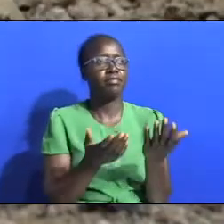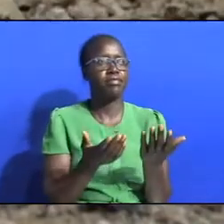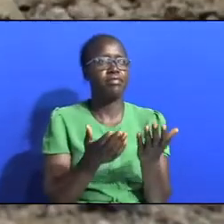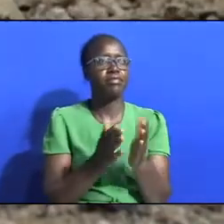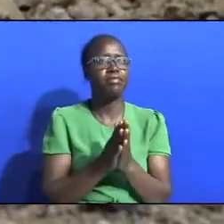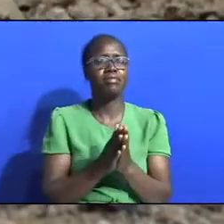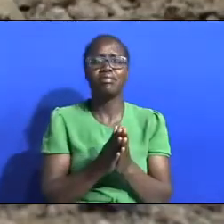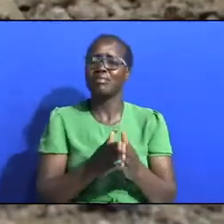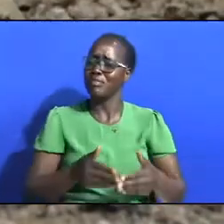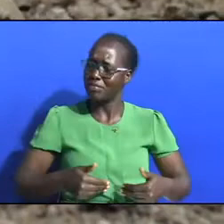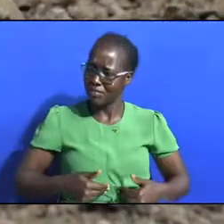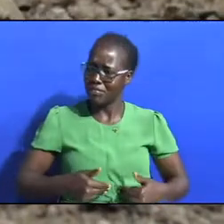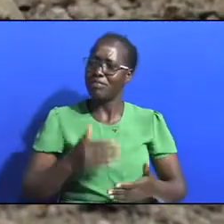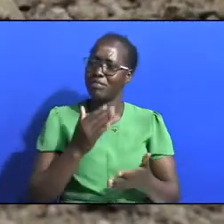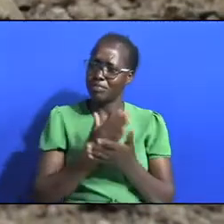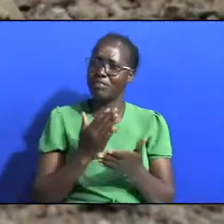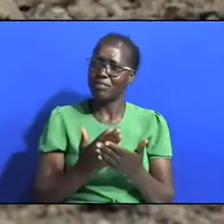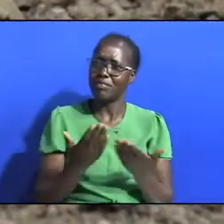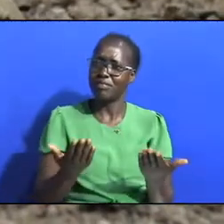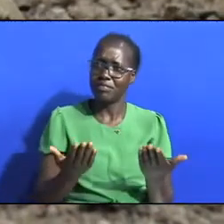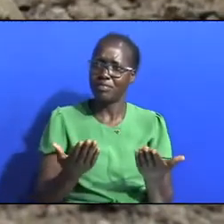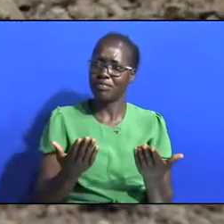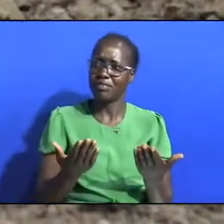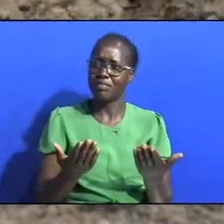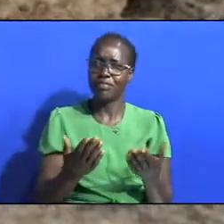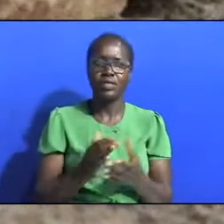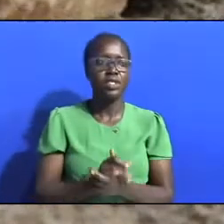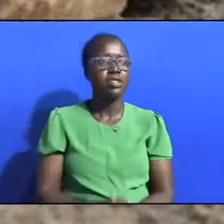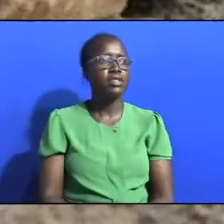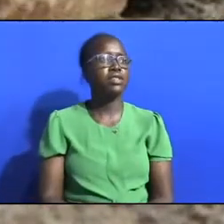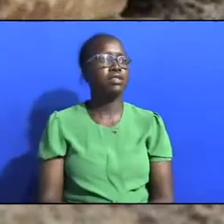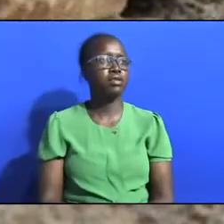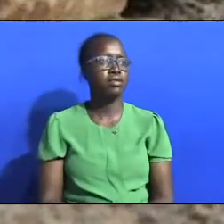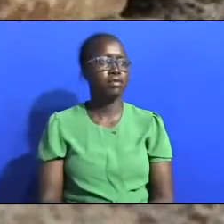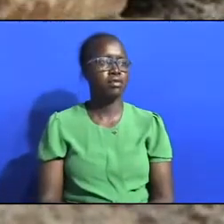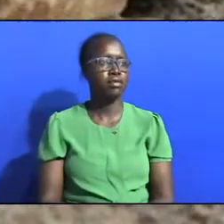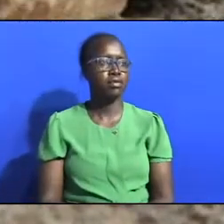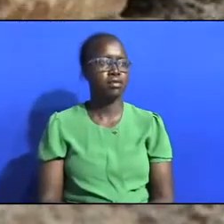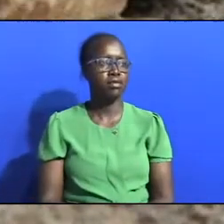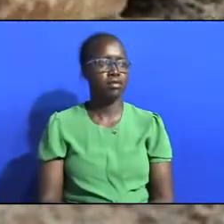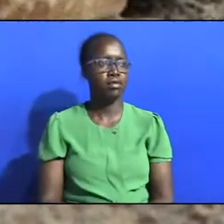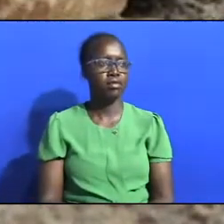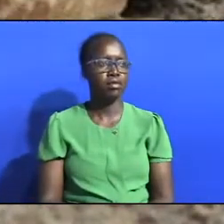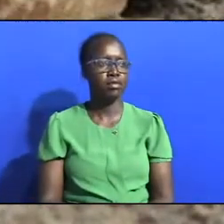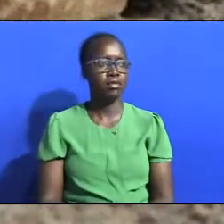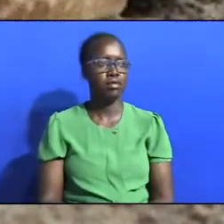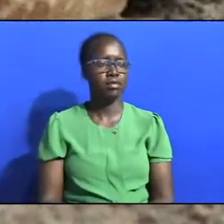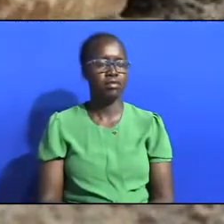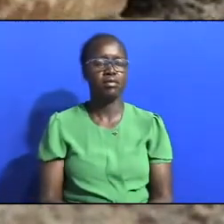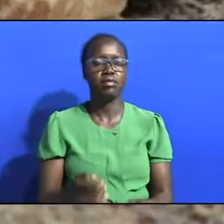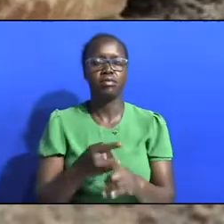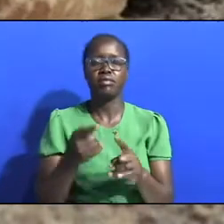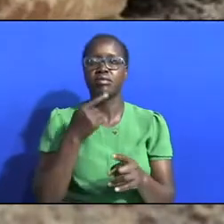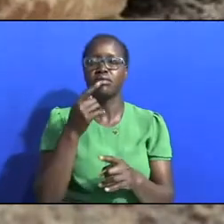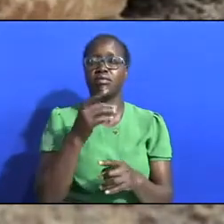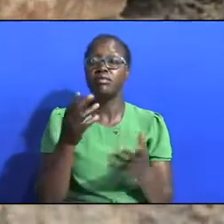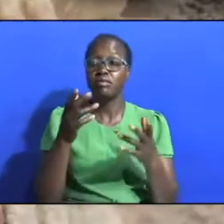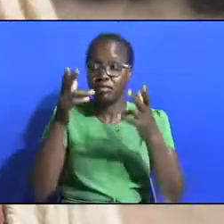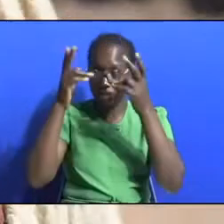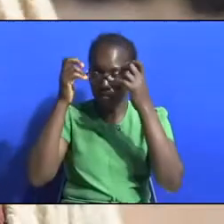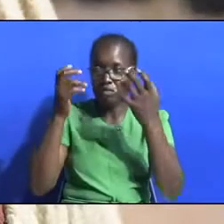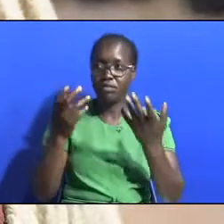very hungry. He had not eaten for 40 days and 40 nights, and now he was tired. But he told